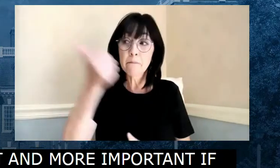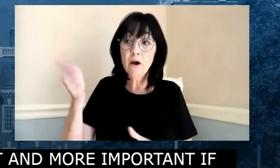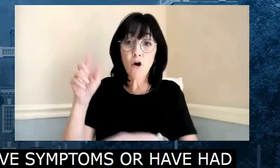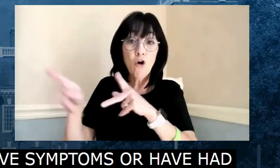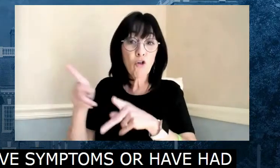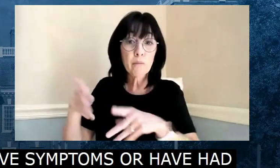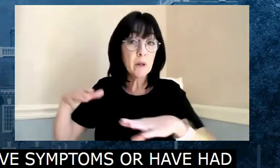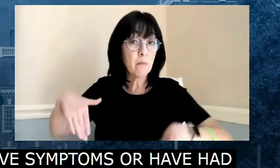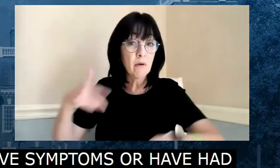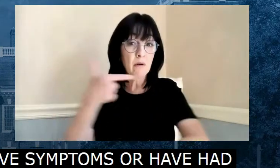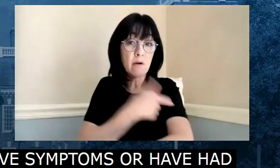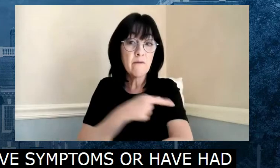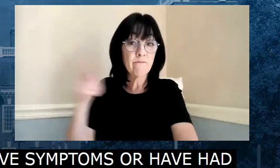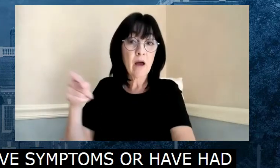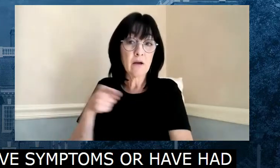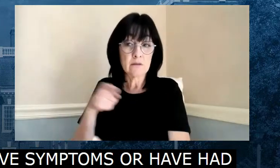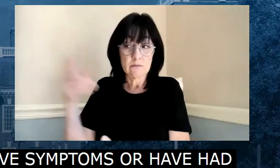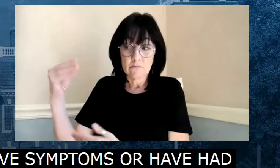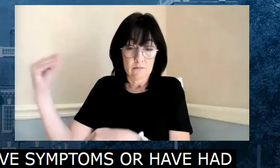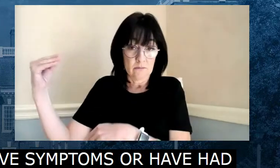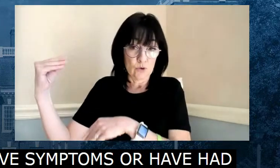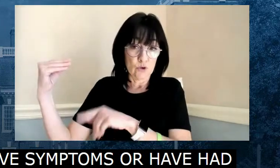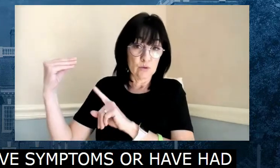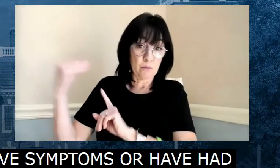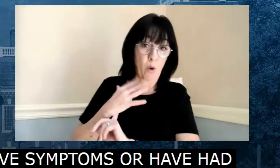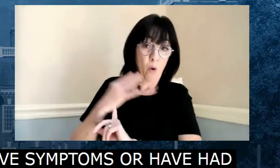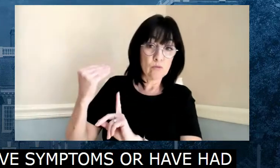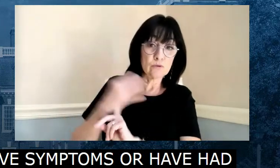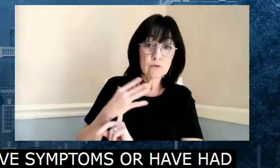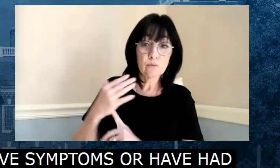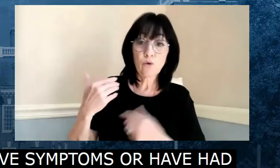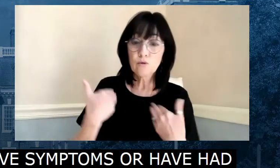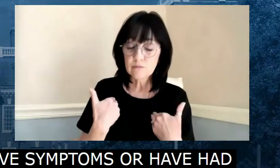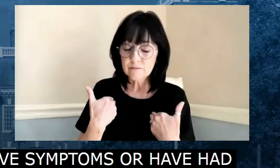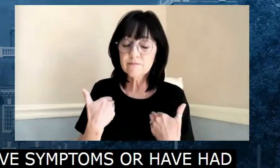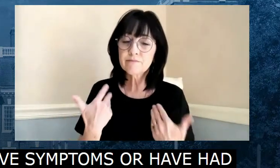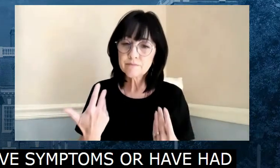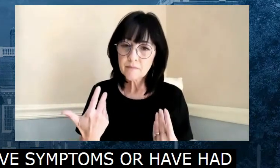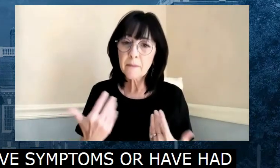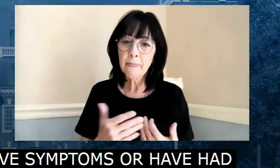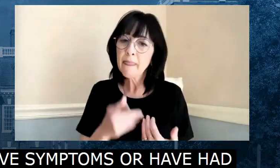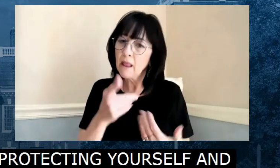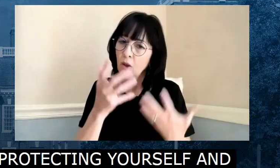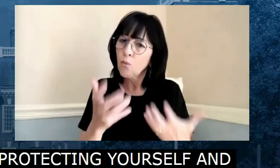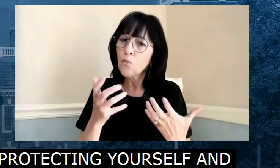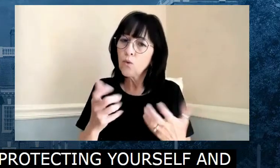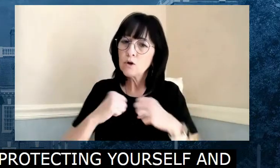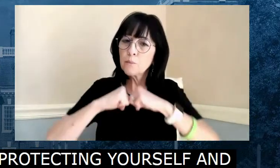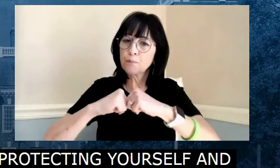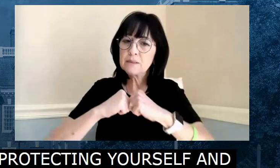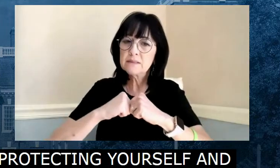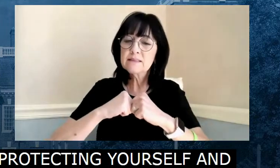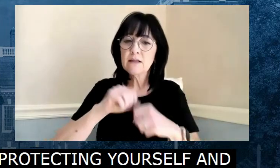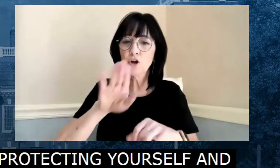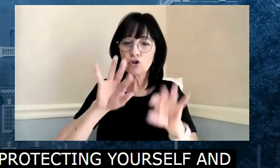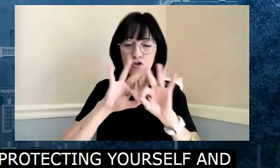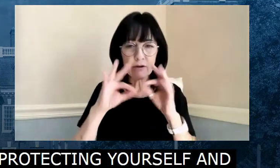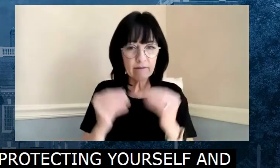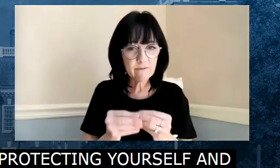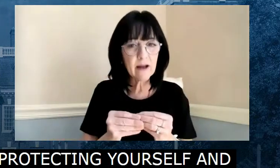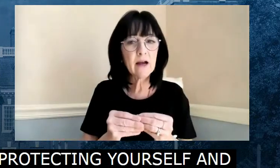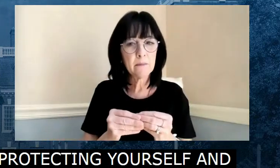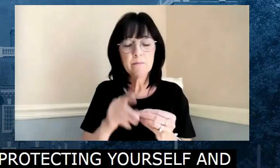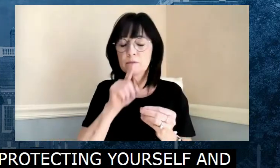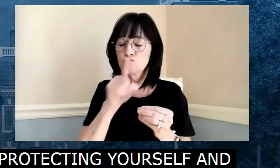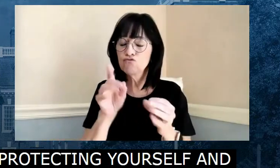people. Protecting yourself and your family against the effects of these variant strains of COVID is